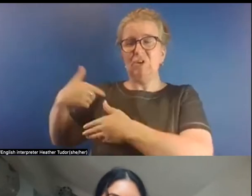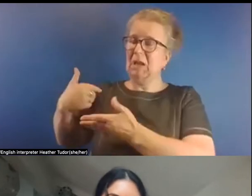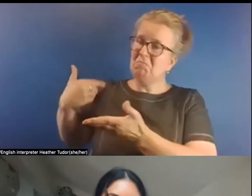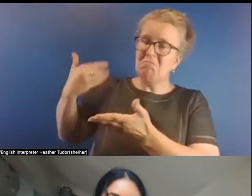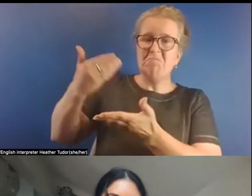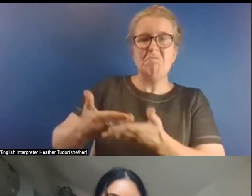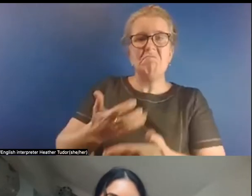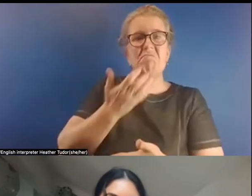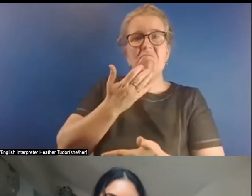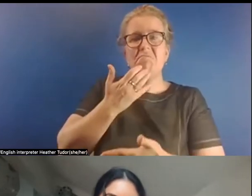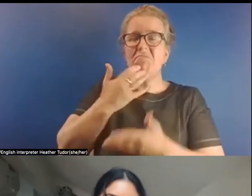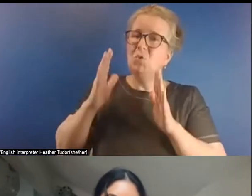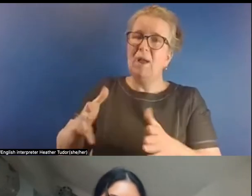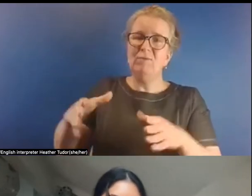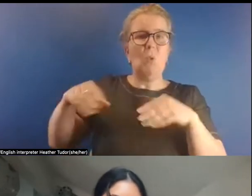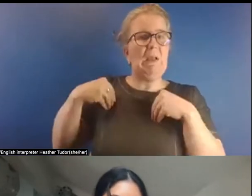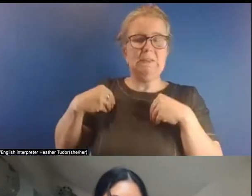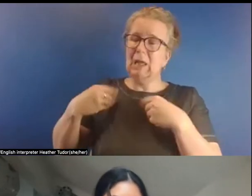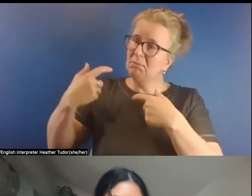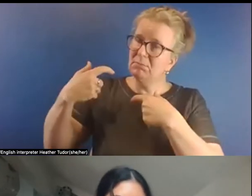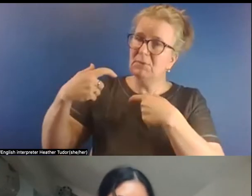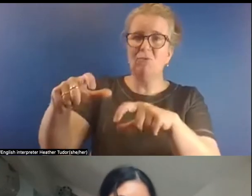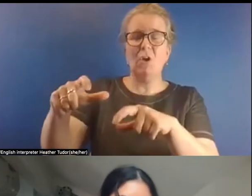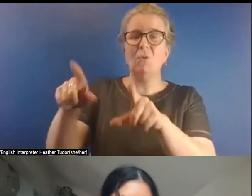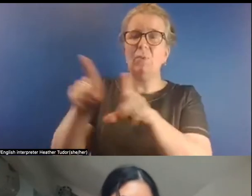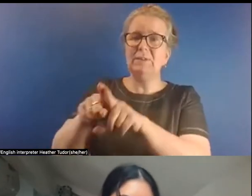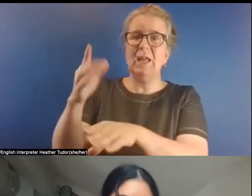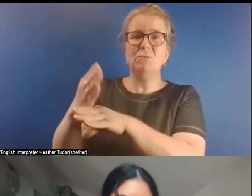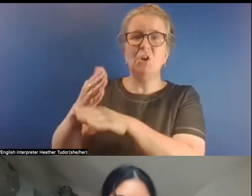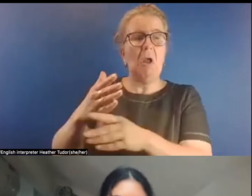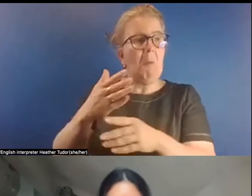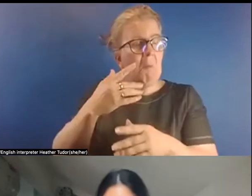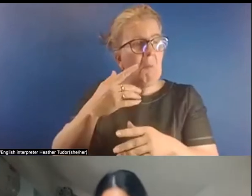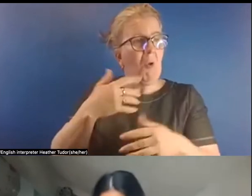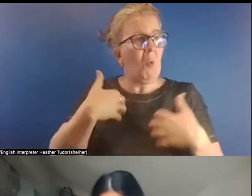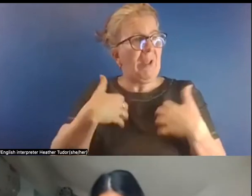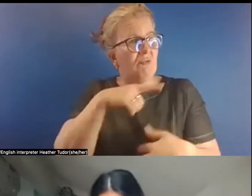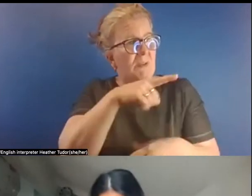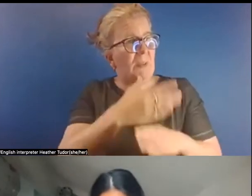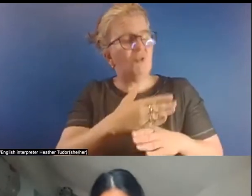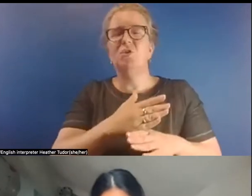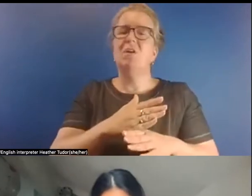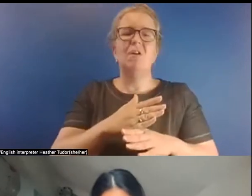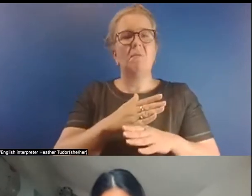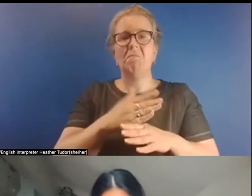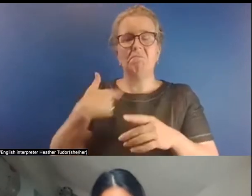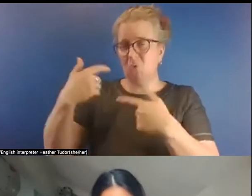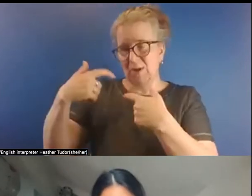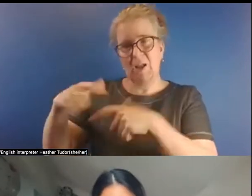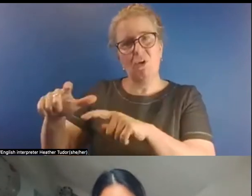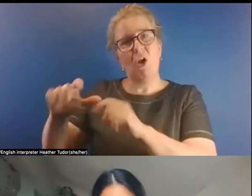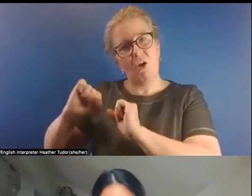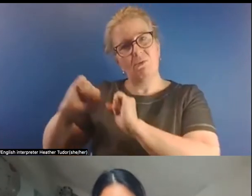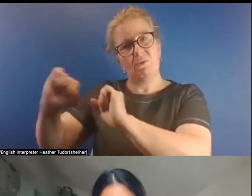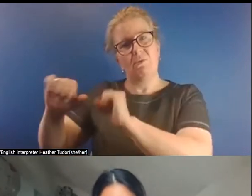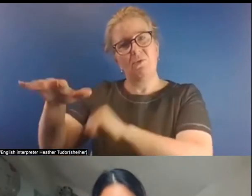interesting. Yeah, it was, for me, it was really interesting to hear from Aaliah